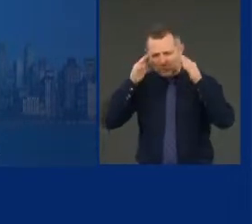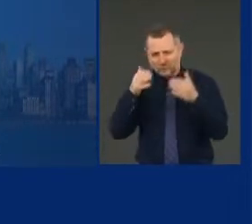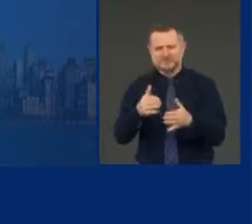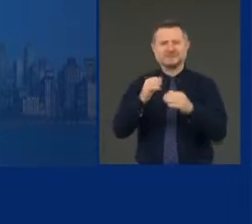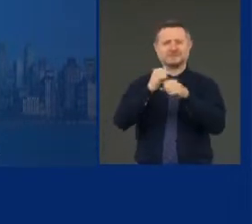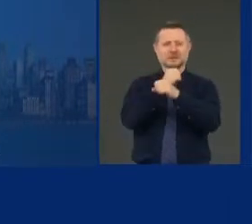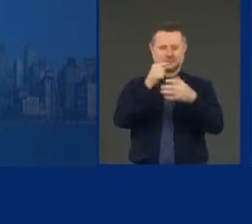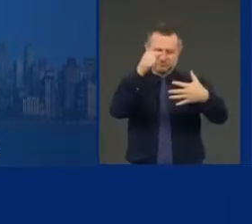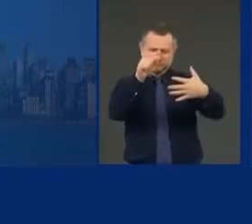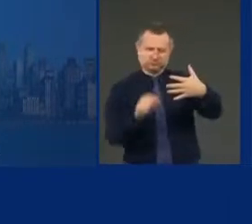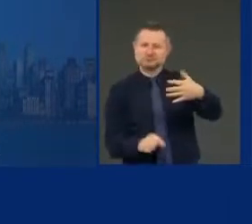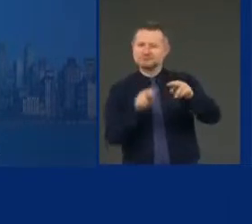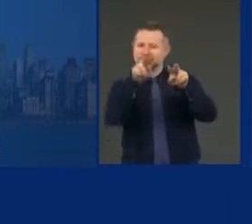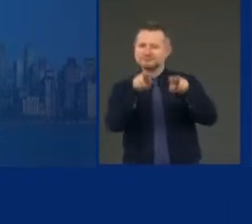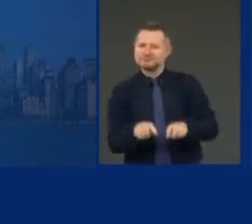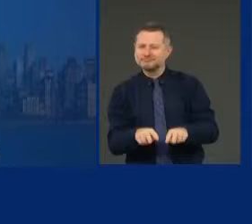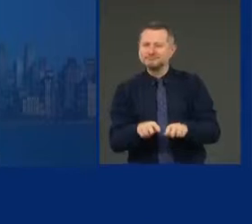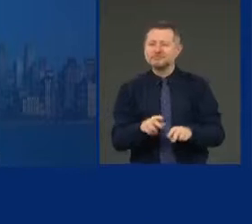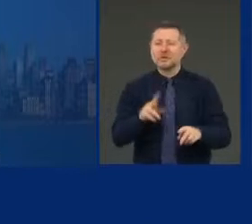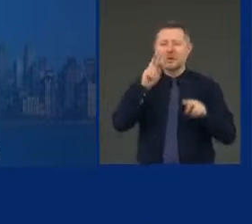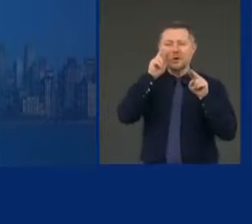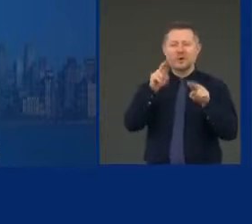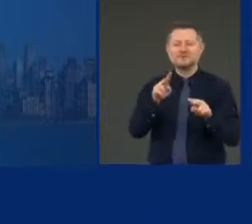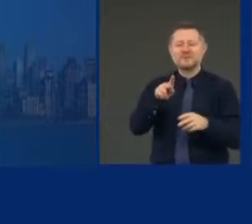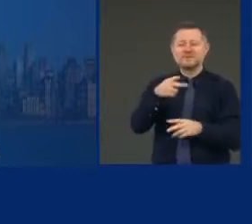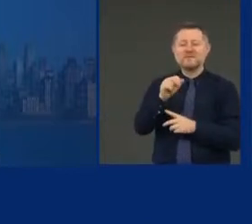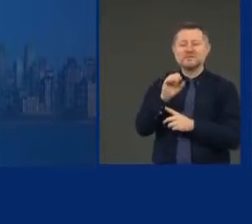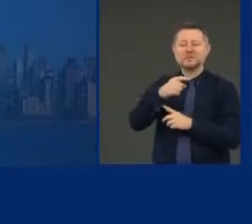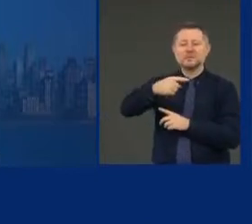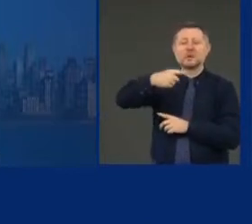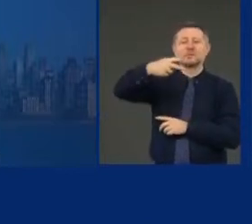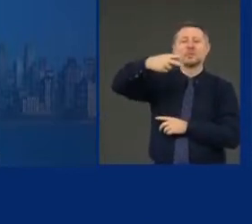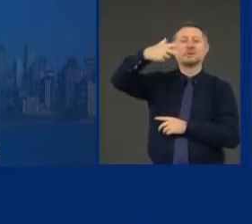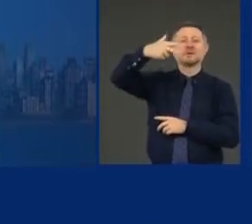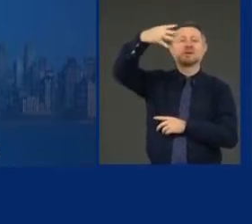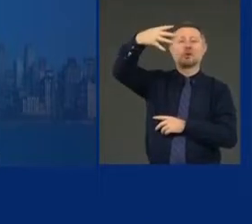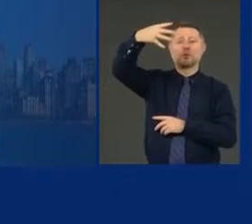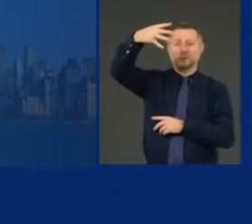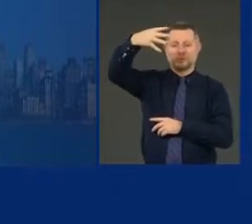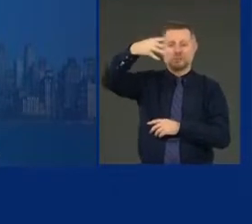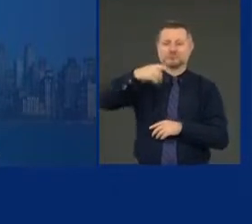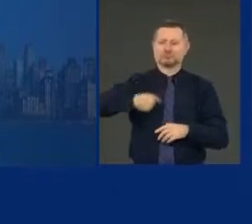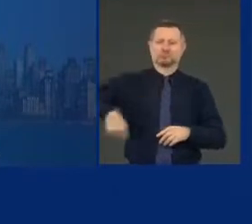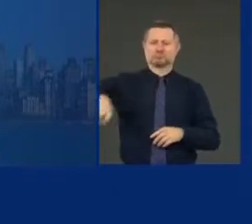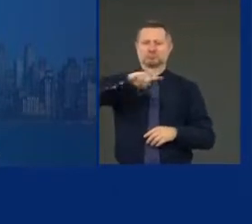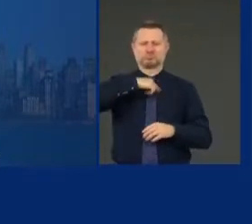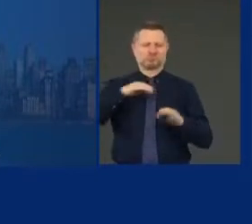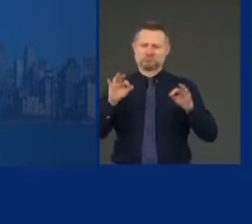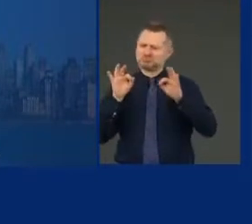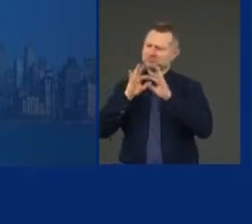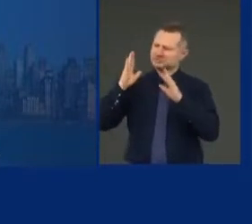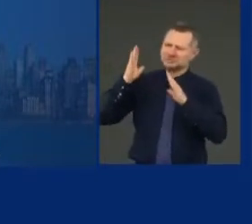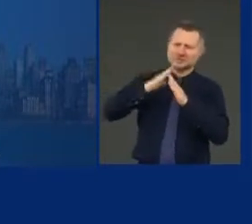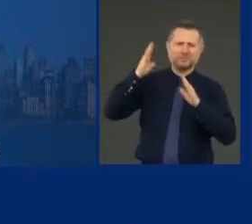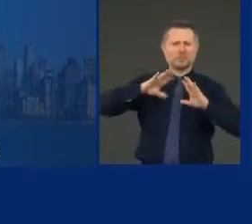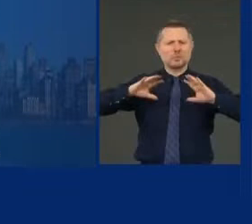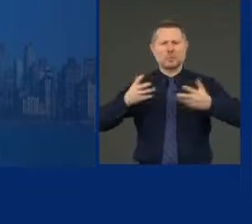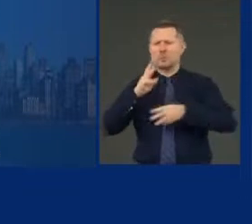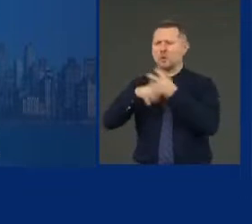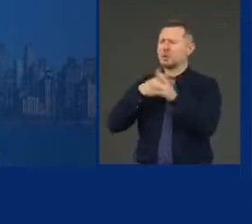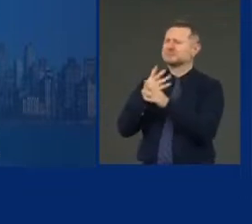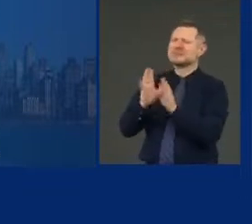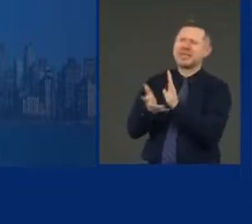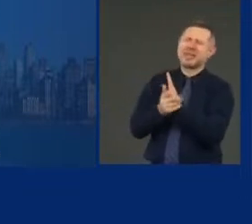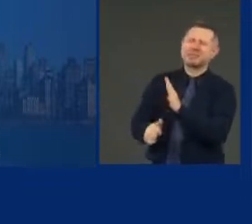phases of reopening, we have the best global experts, people who have worked with countries that have gone through